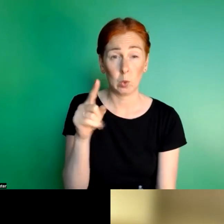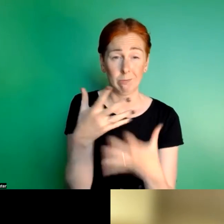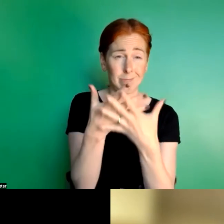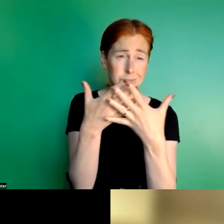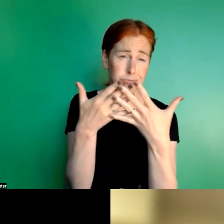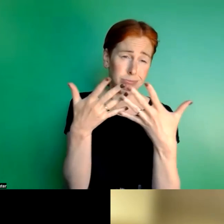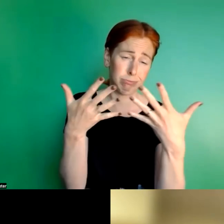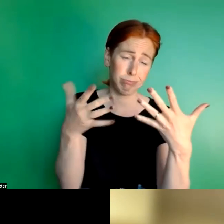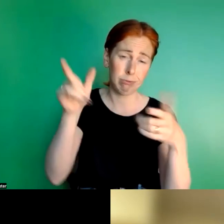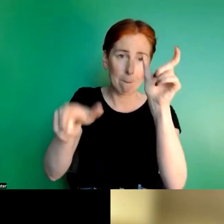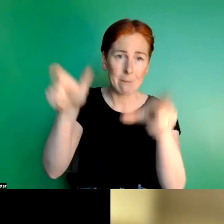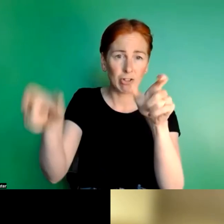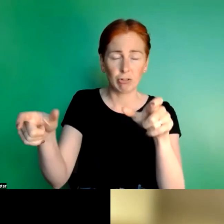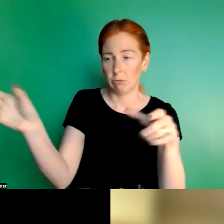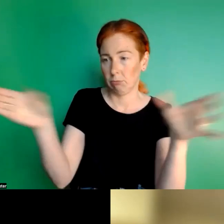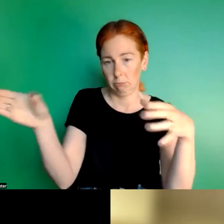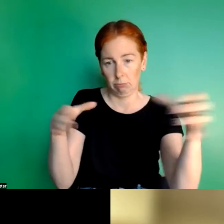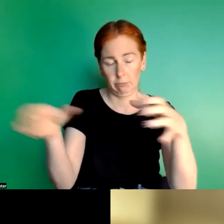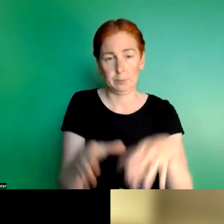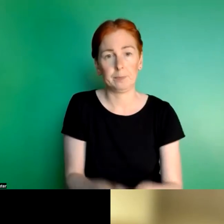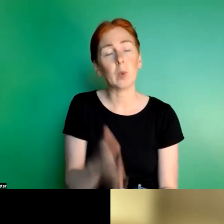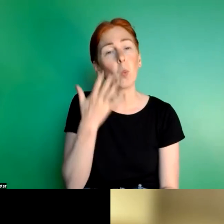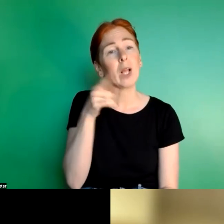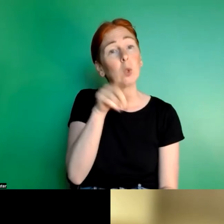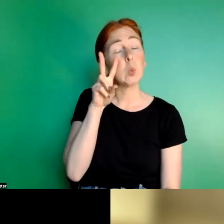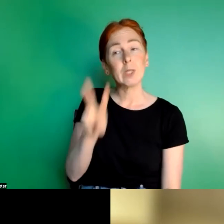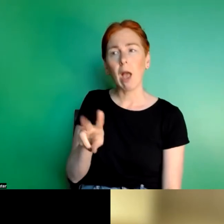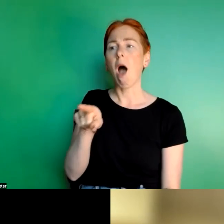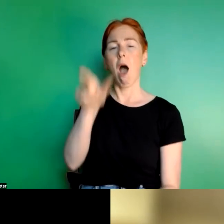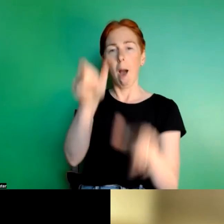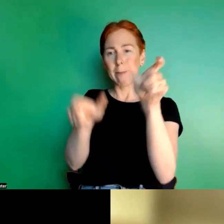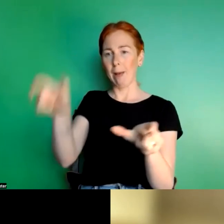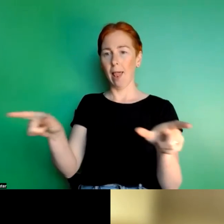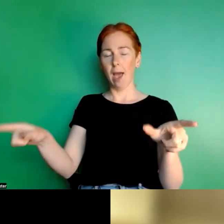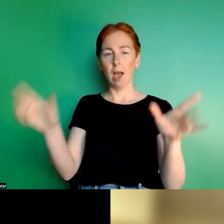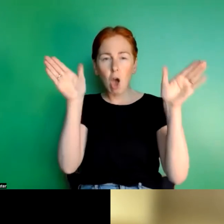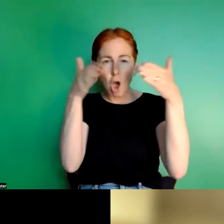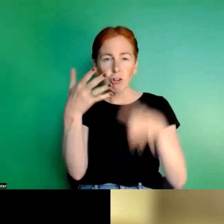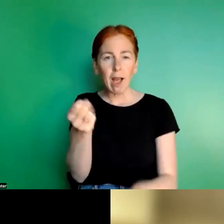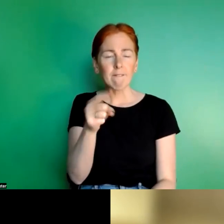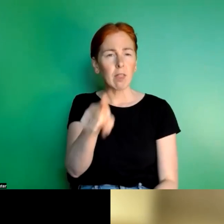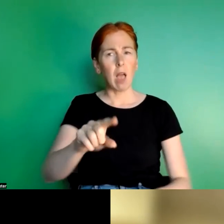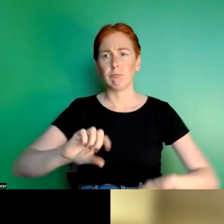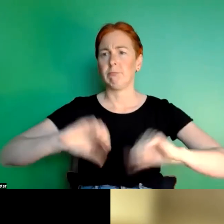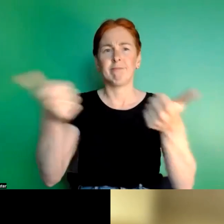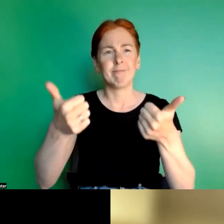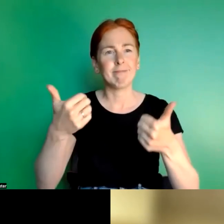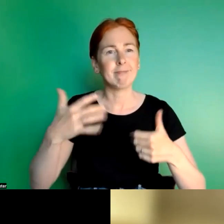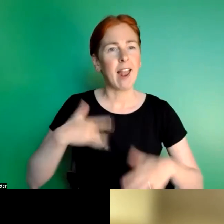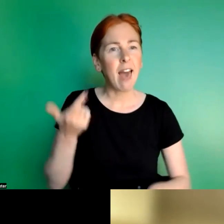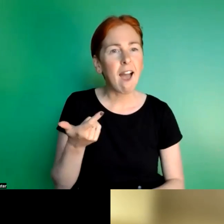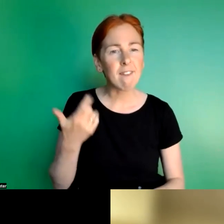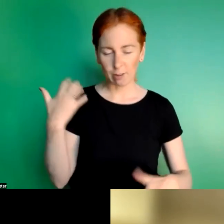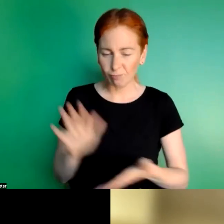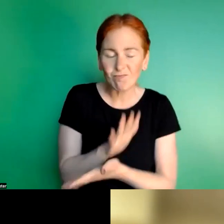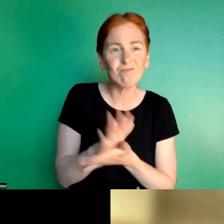thriving in their lives with Usher syndrome, is there a common factor that you can identify across them? There is, you